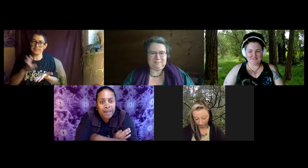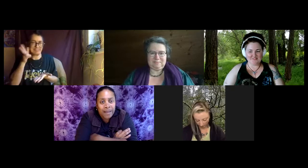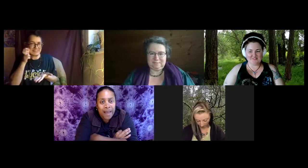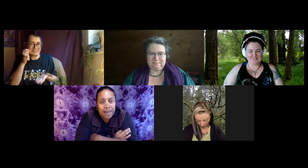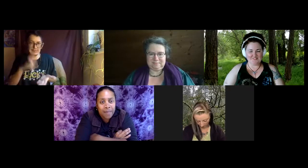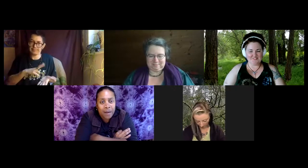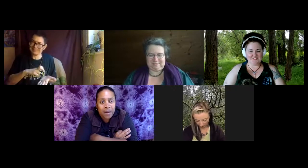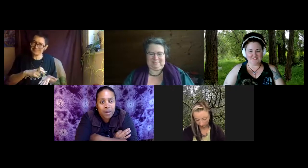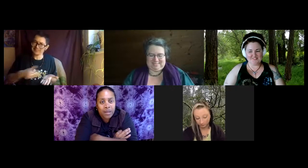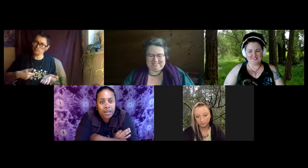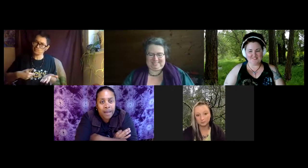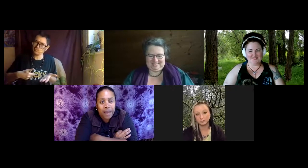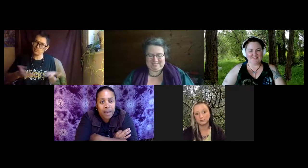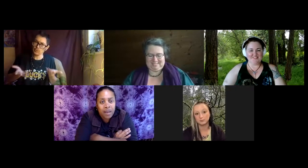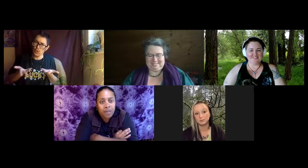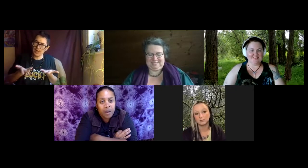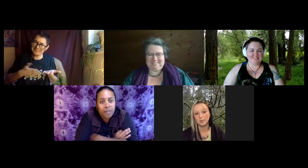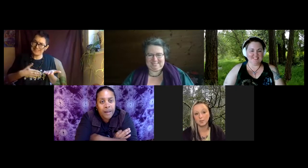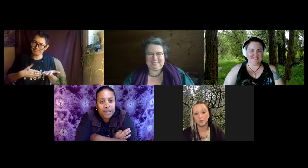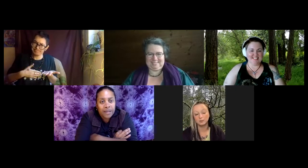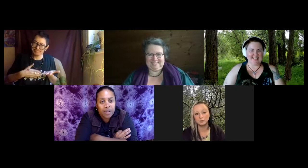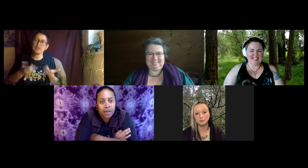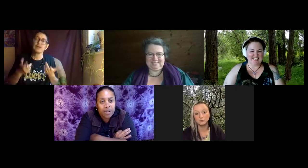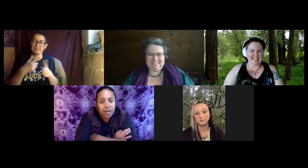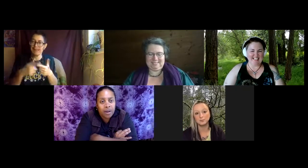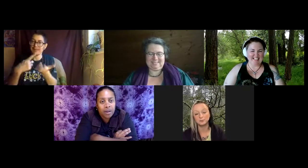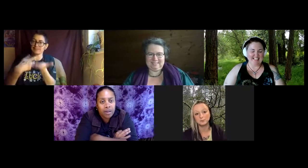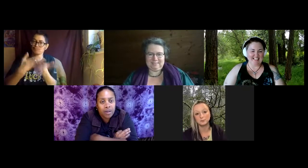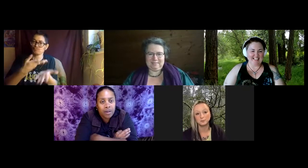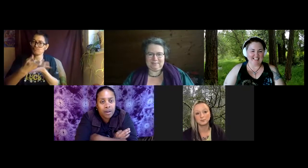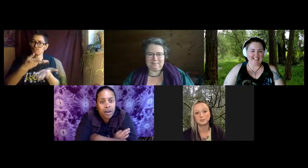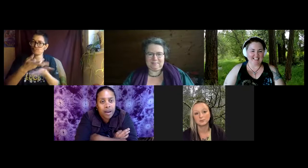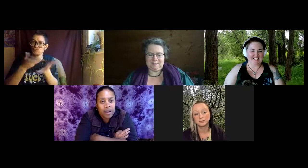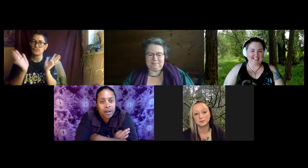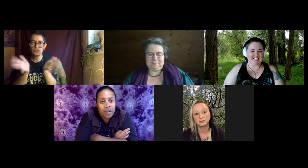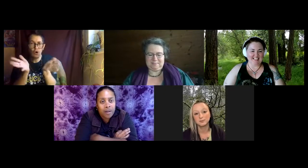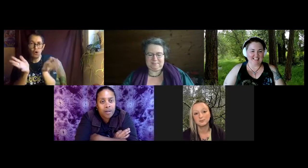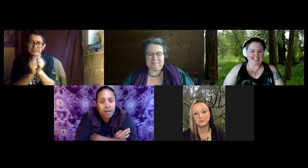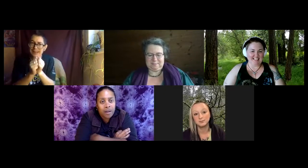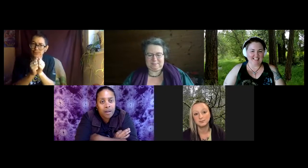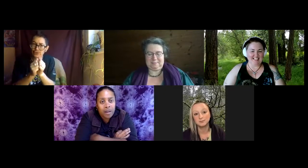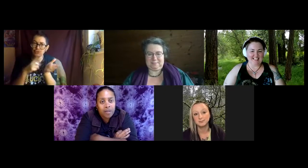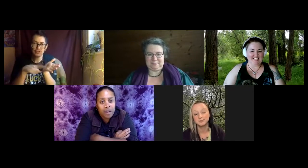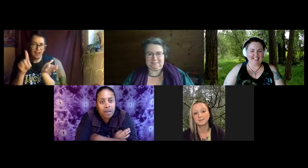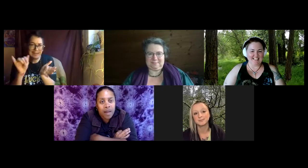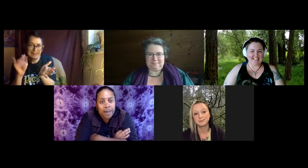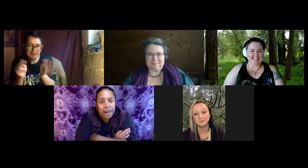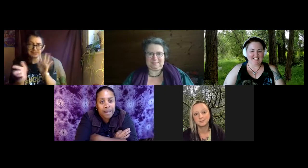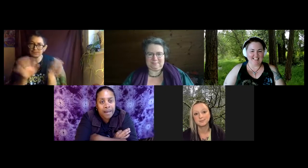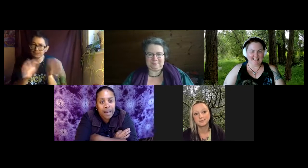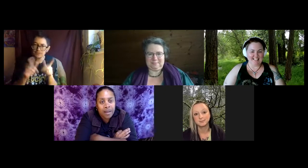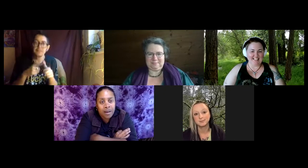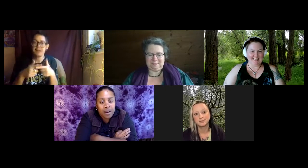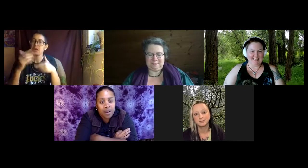bit of anxiety about it, you want to stop that and you want to pay attention to your gut, you know, and you talk about